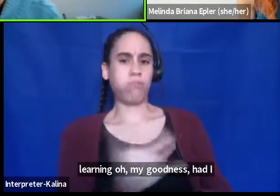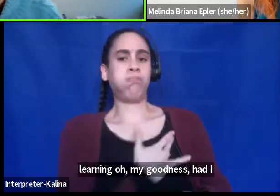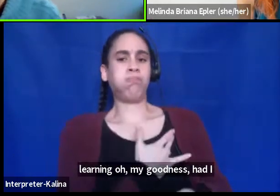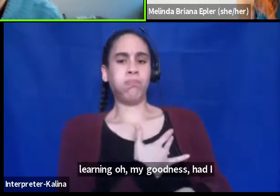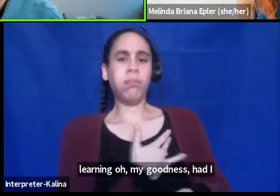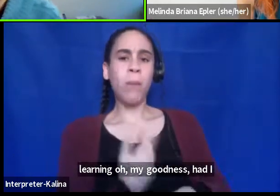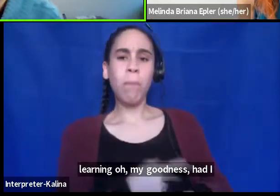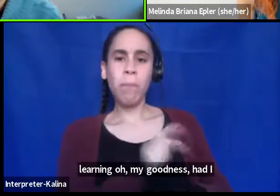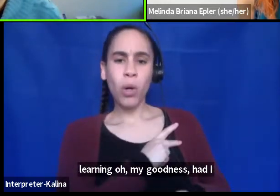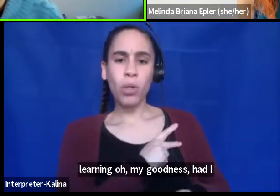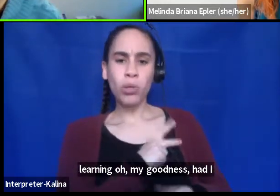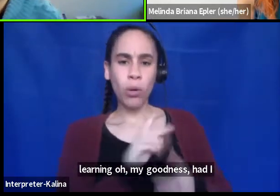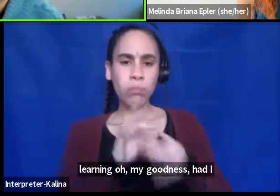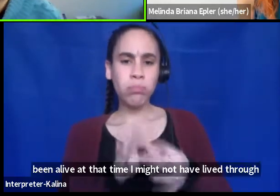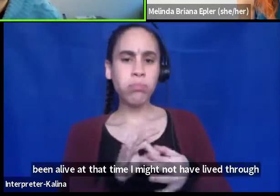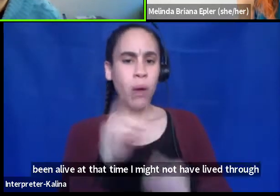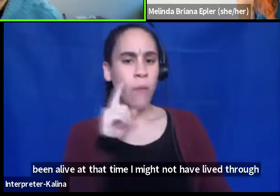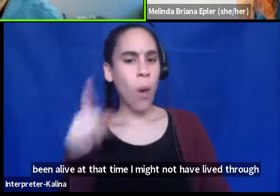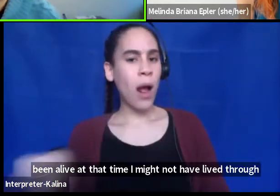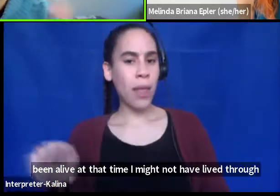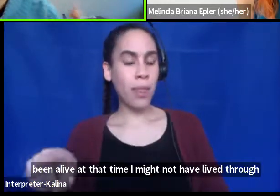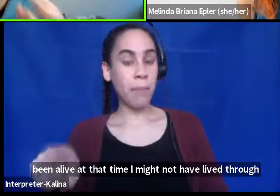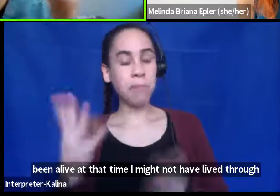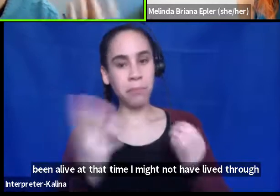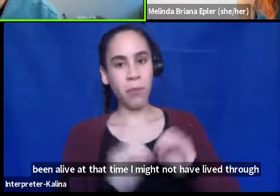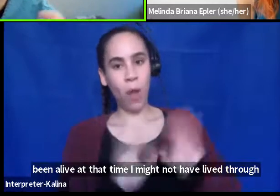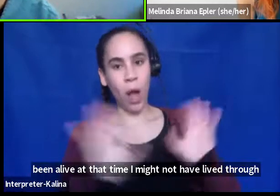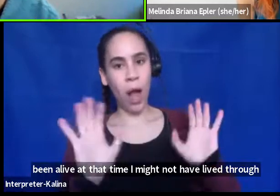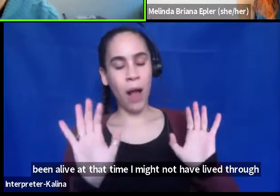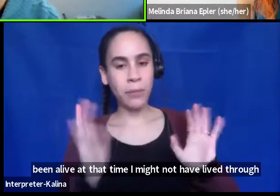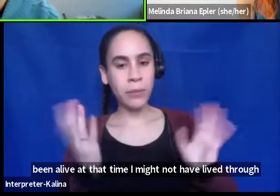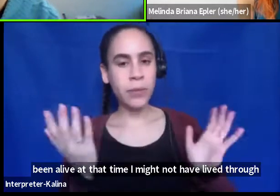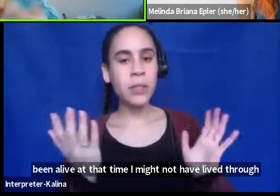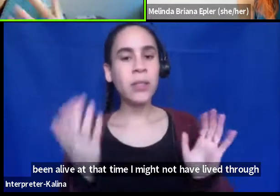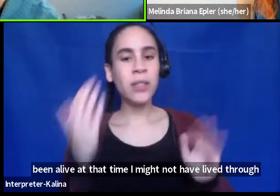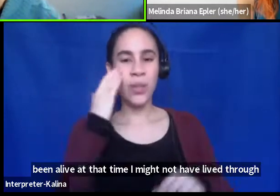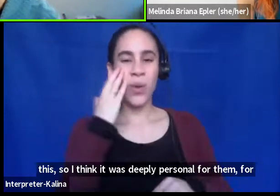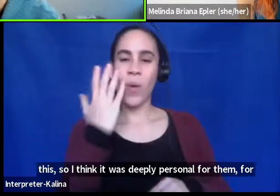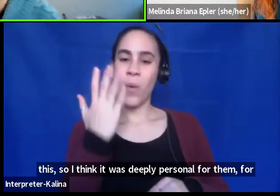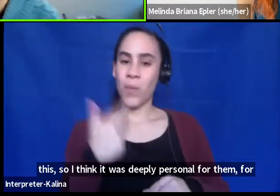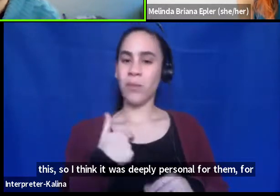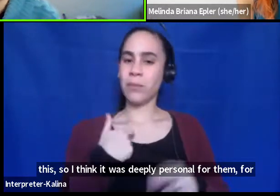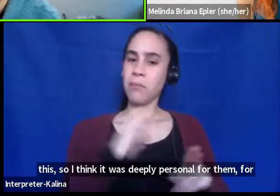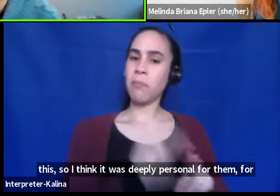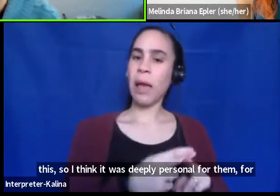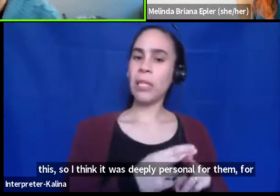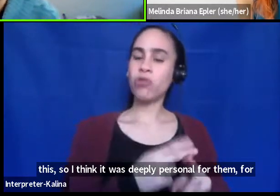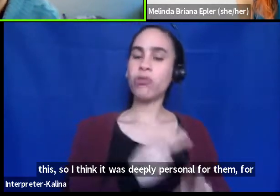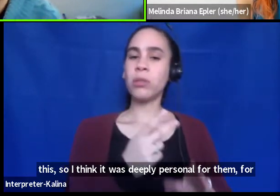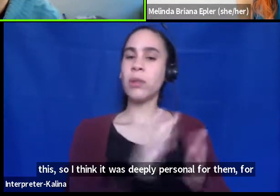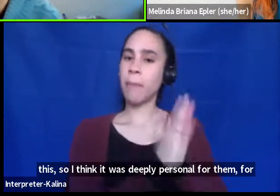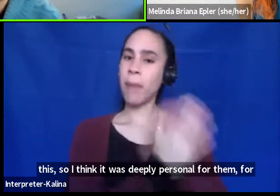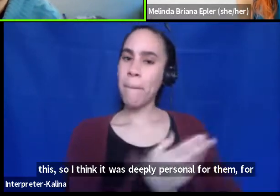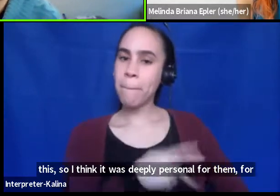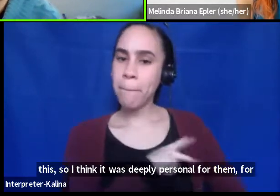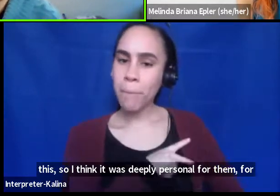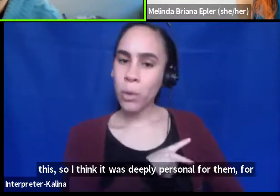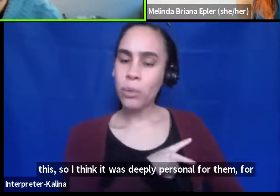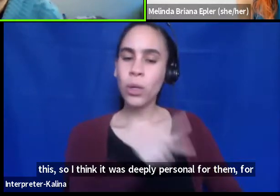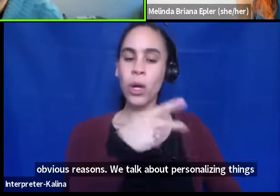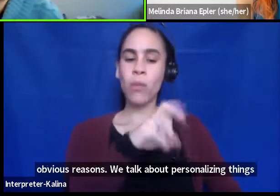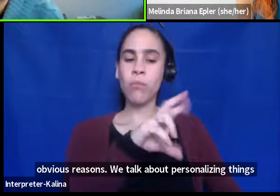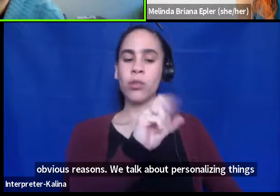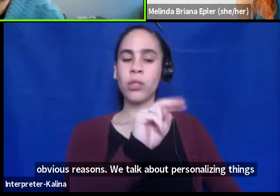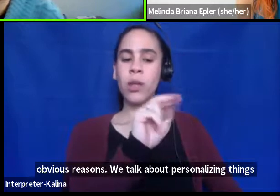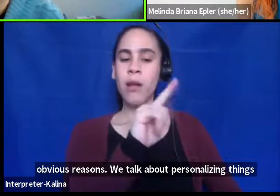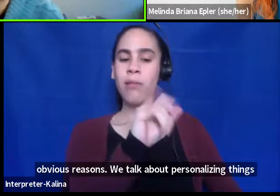them, for obvious reasons. We talk about personalizing things, and so so I